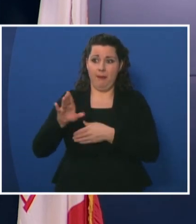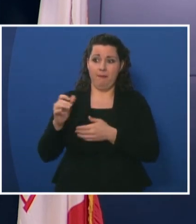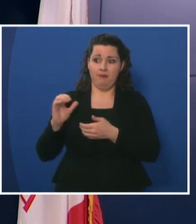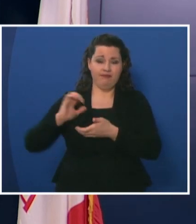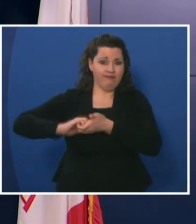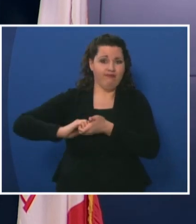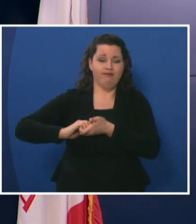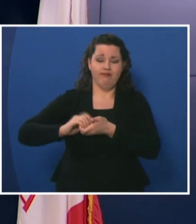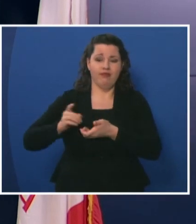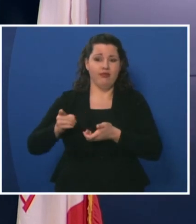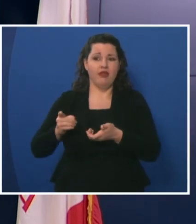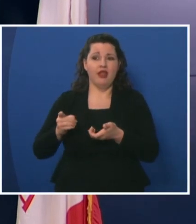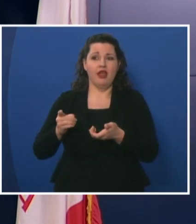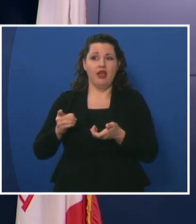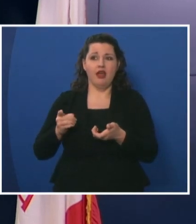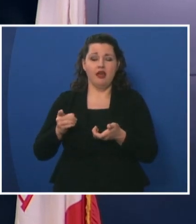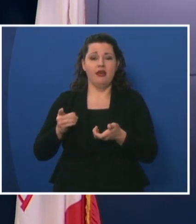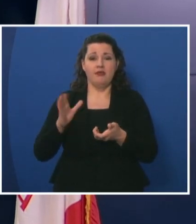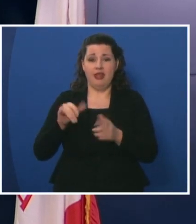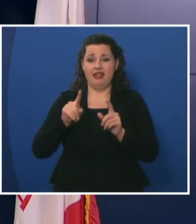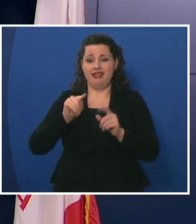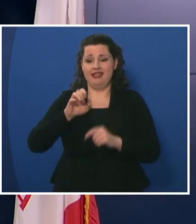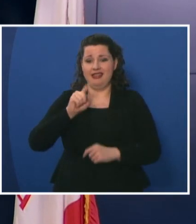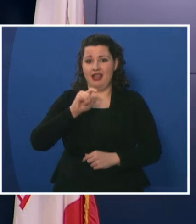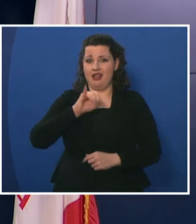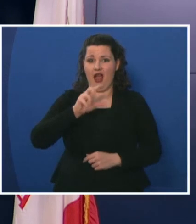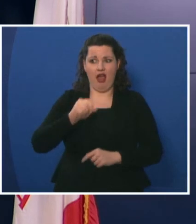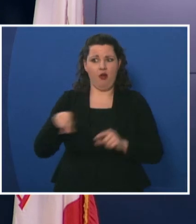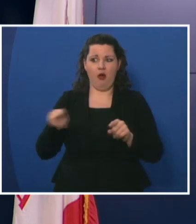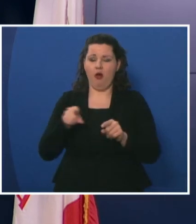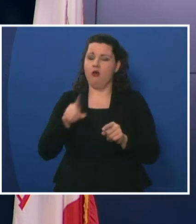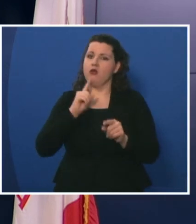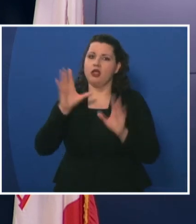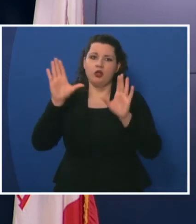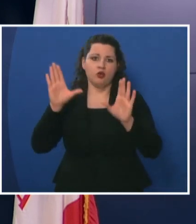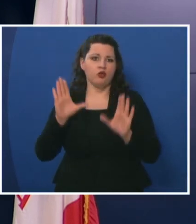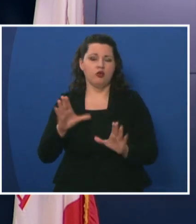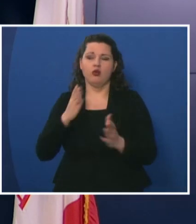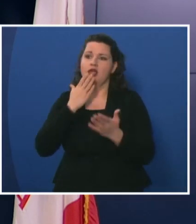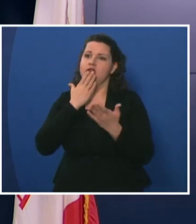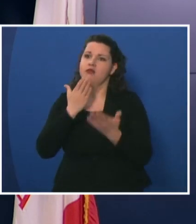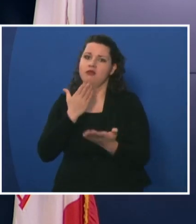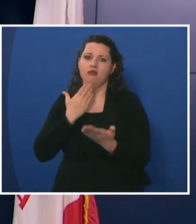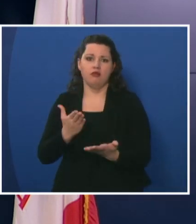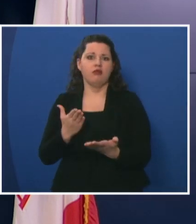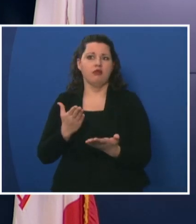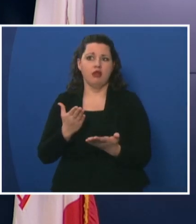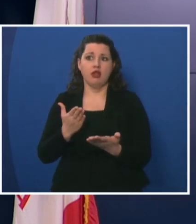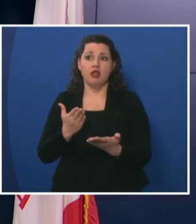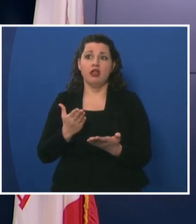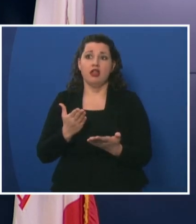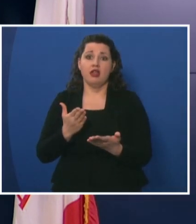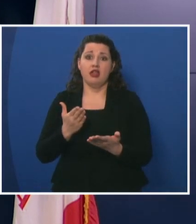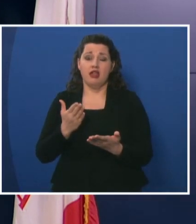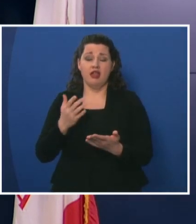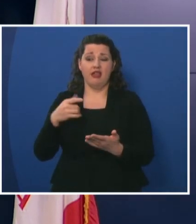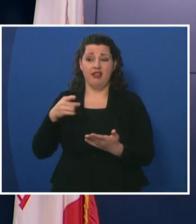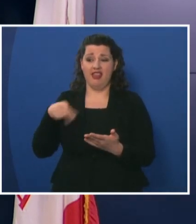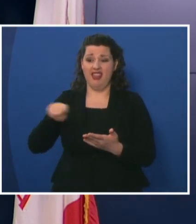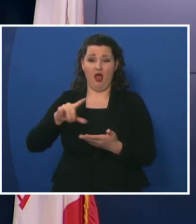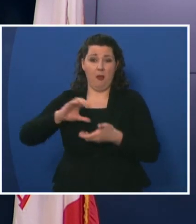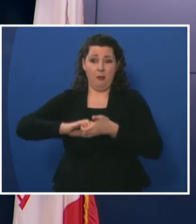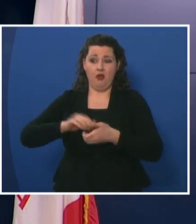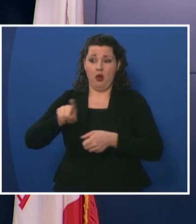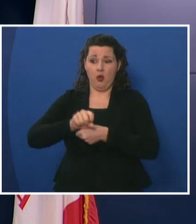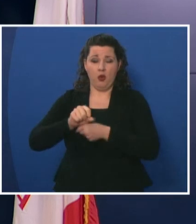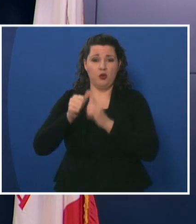Lab and Test Iowa, I've been just very grateful very grateful of, for the partnership, and